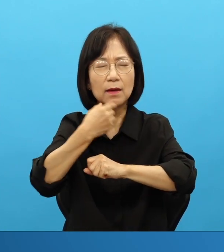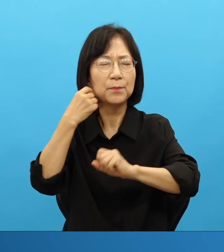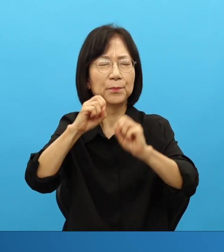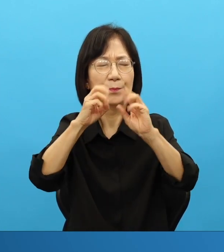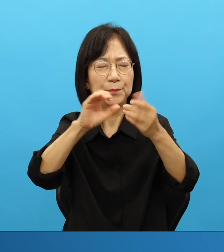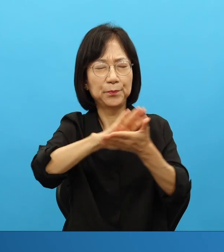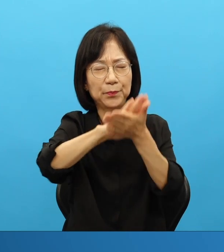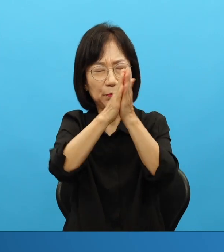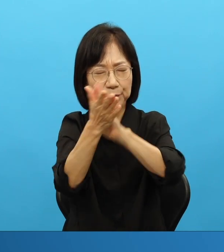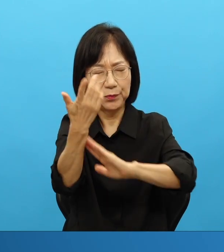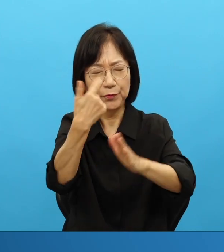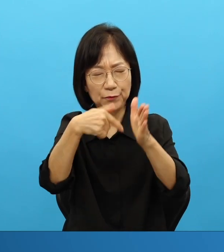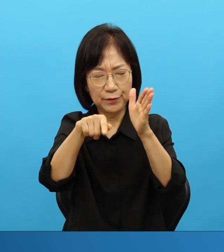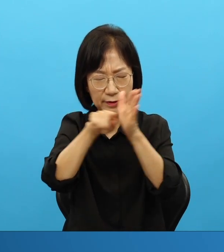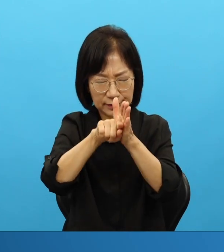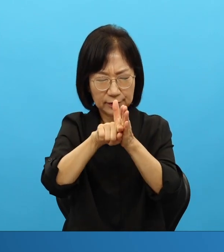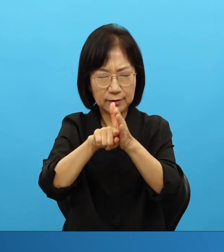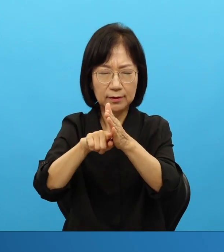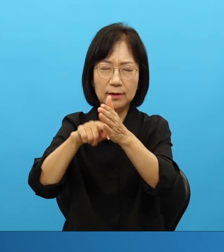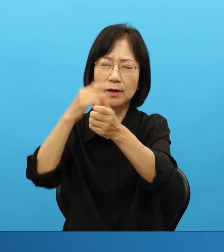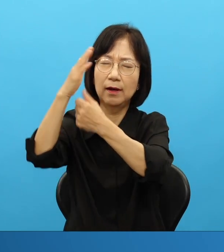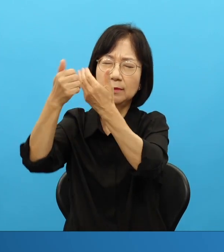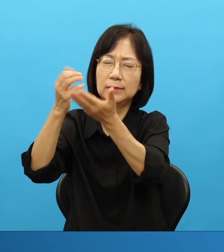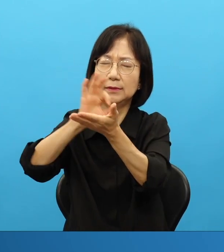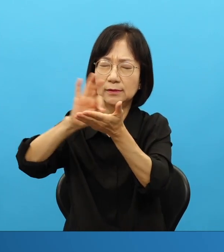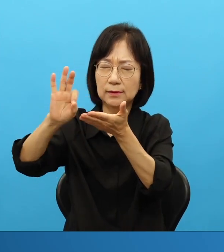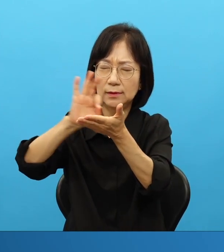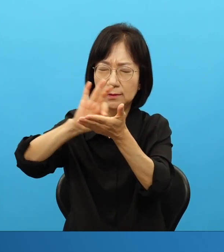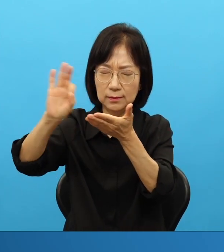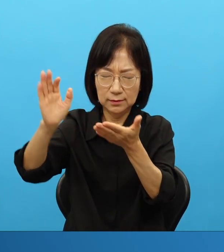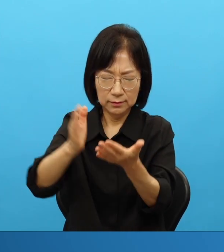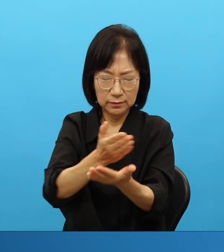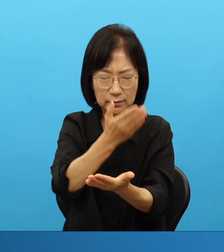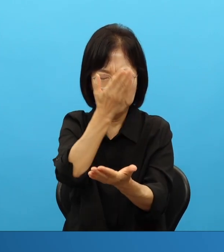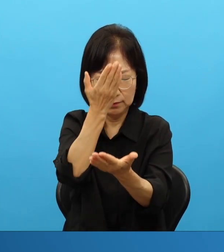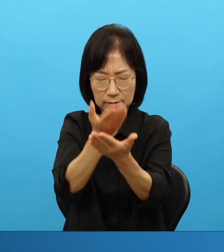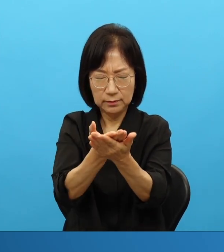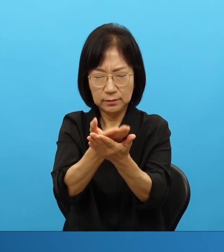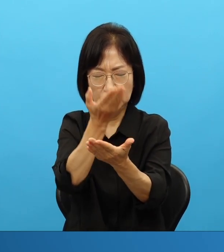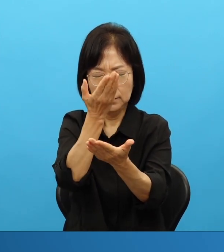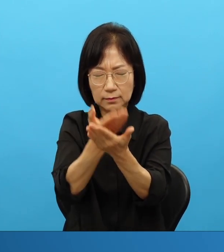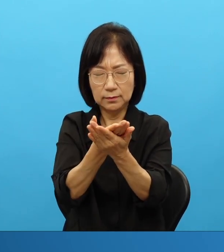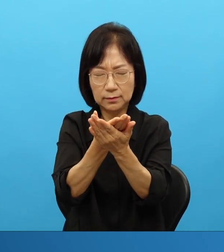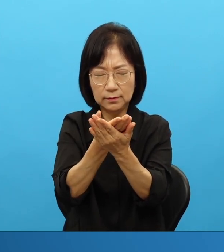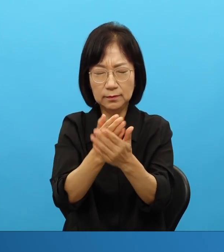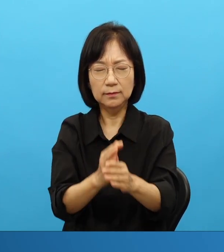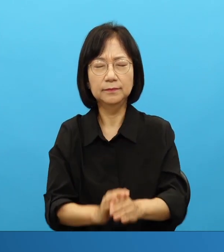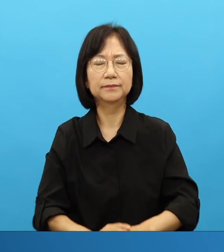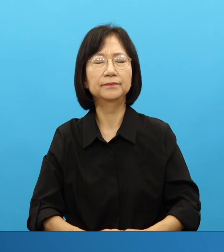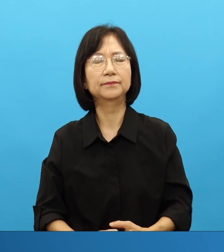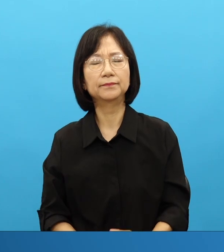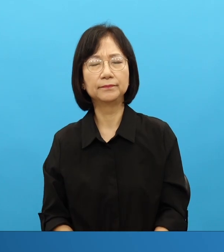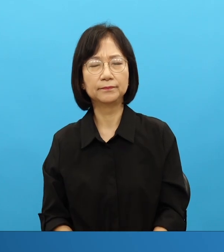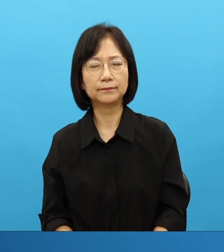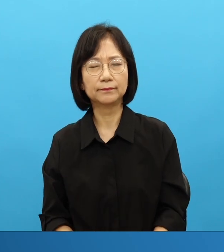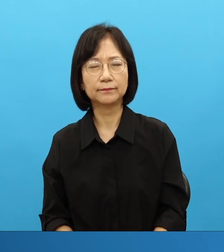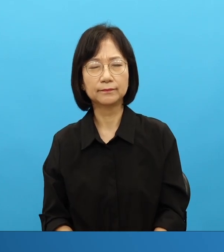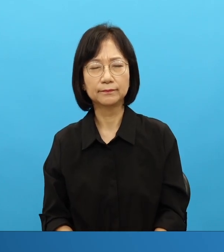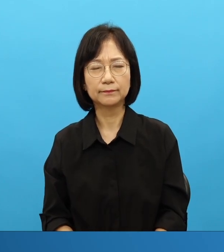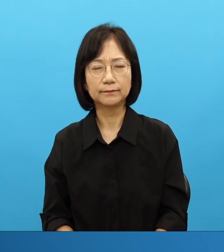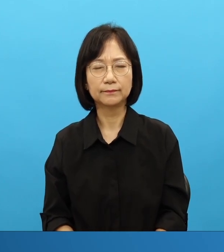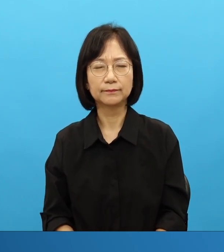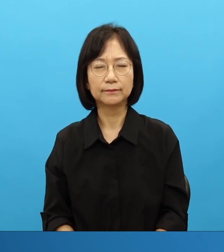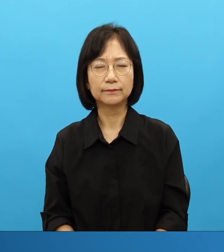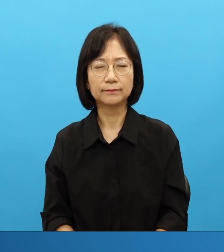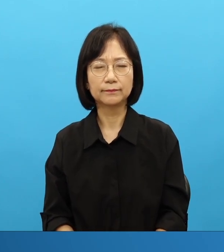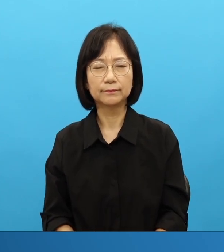World Remnant Conference that has successfully come to an end. May the remnants of the 237 nations, 5,000 tribes, and all those who have gathered from throughout the world be assured